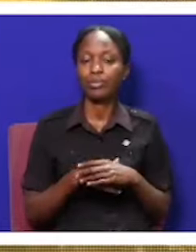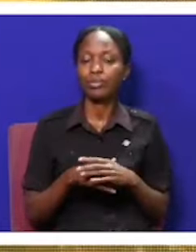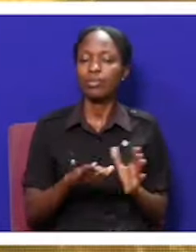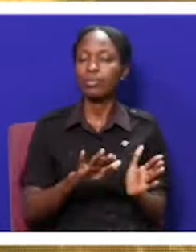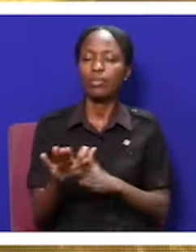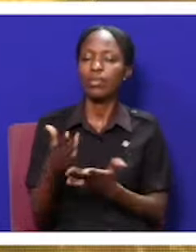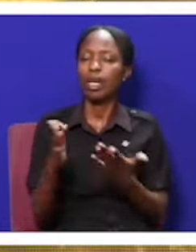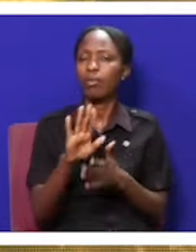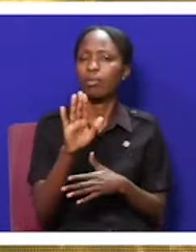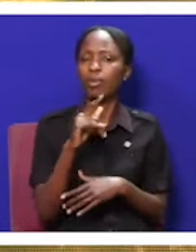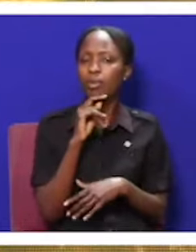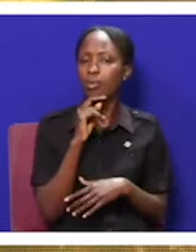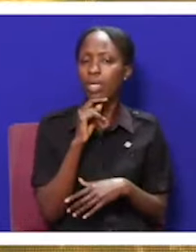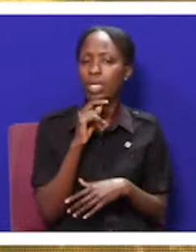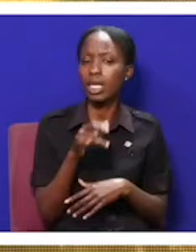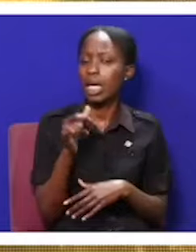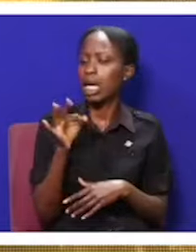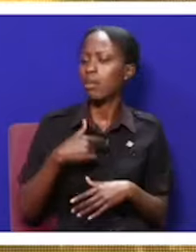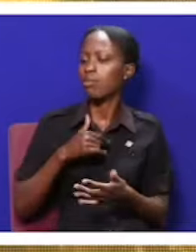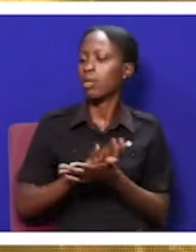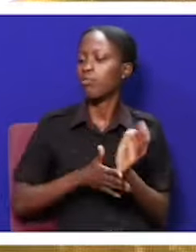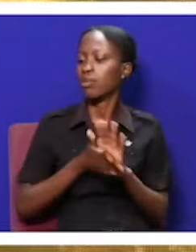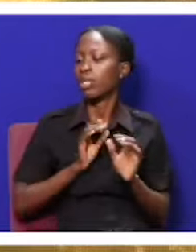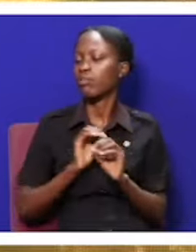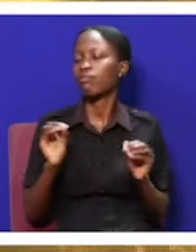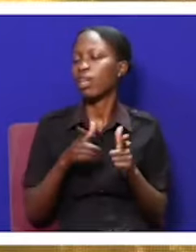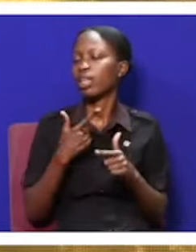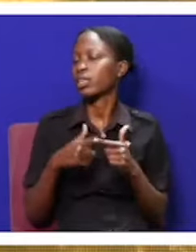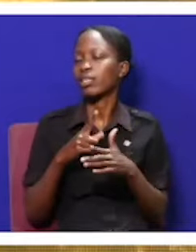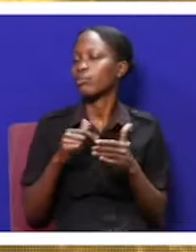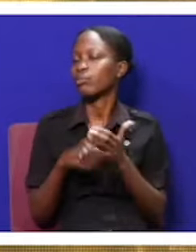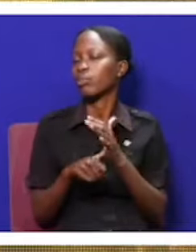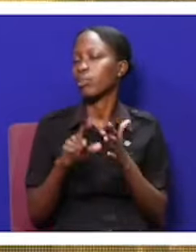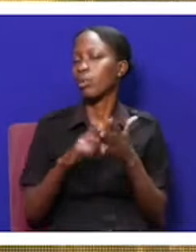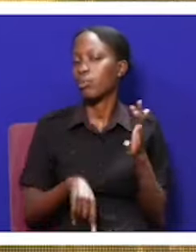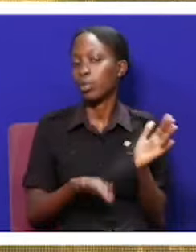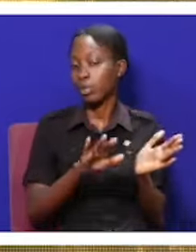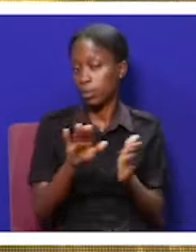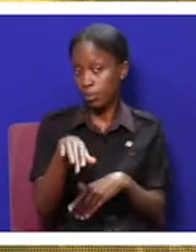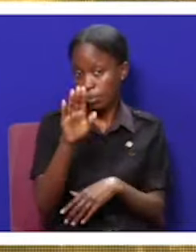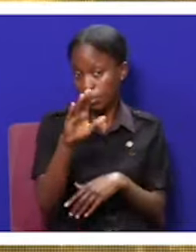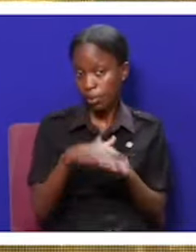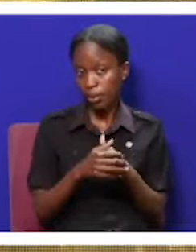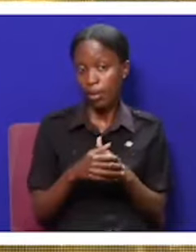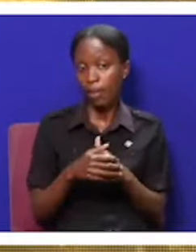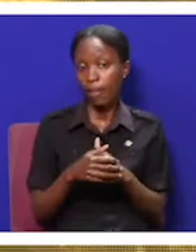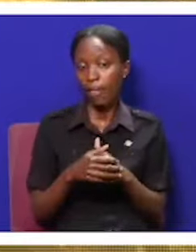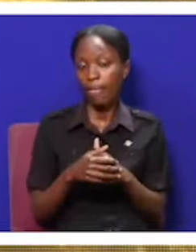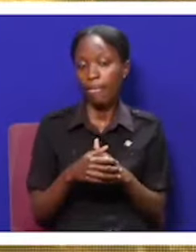yourself, and if I don't forgive, what's the big deal? Apparently, it isn't